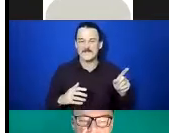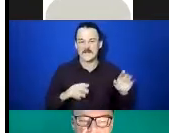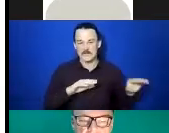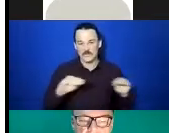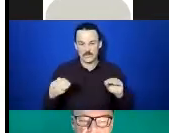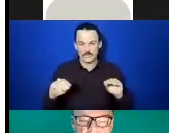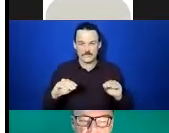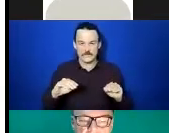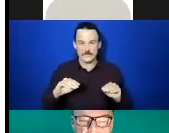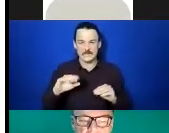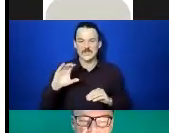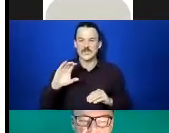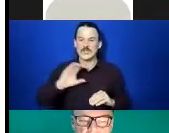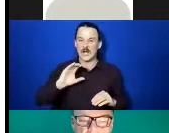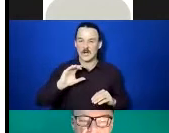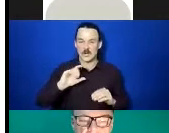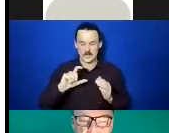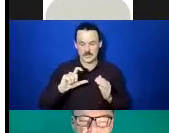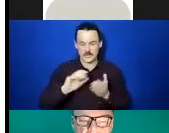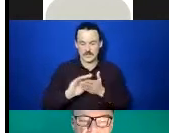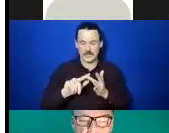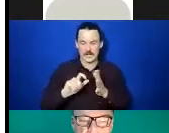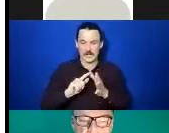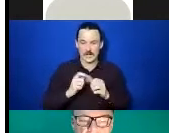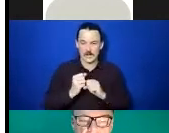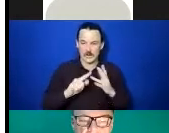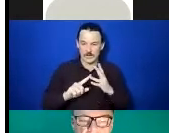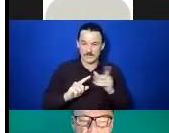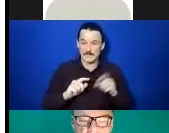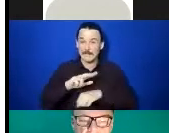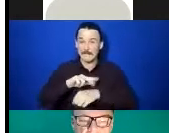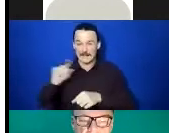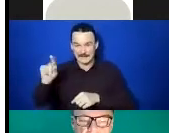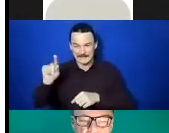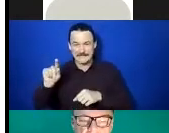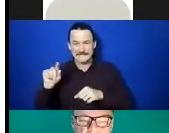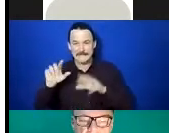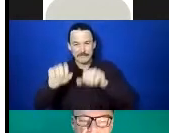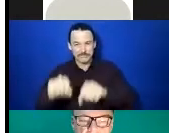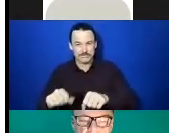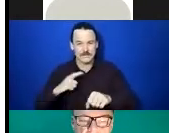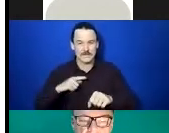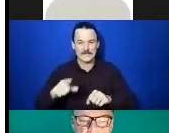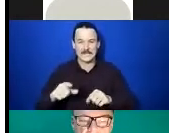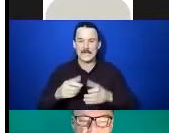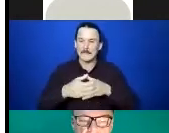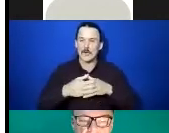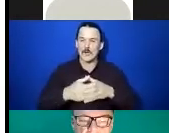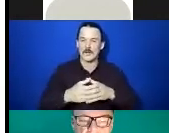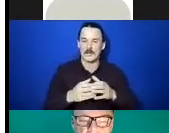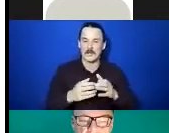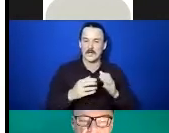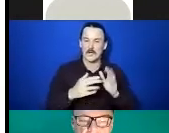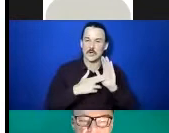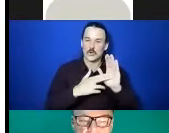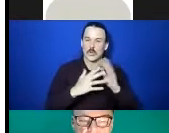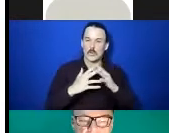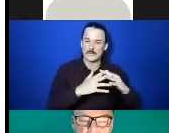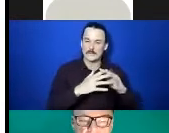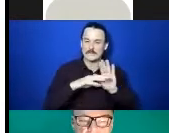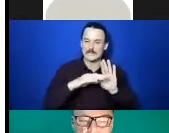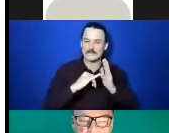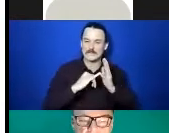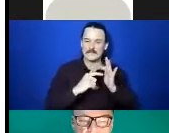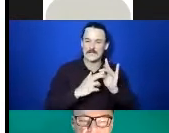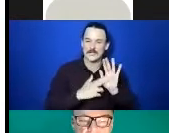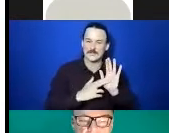by the Chicago police of murdering the Chicago and Northwestern Railroad station master, Daniel Stott.